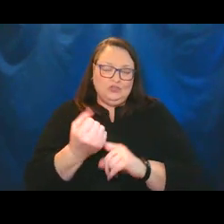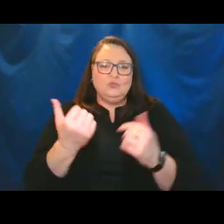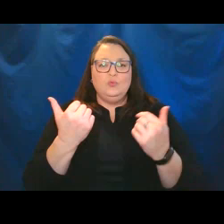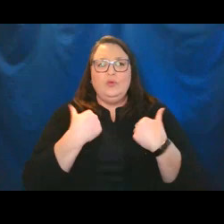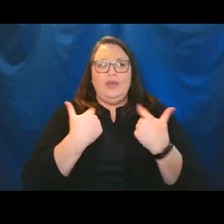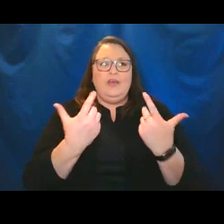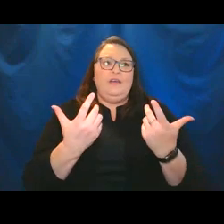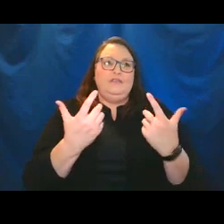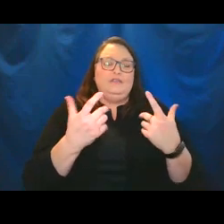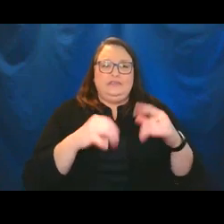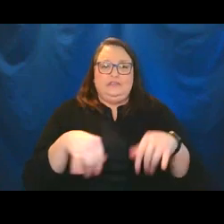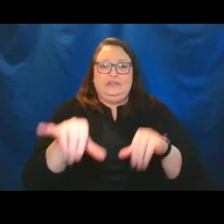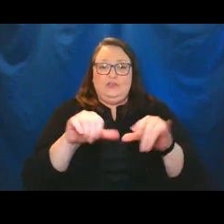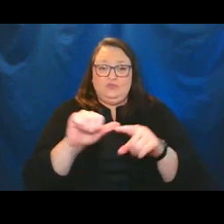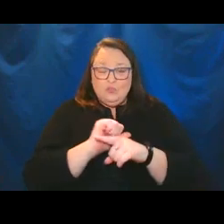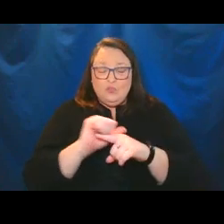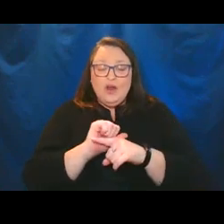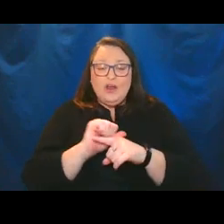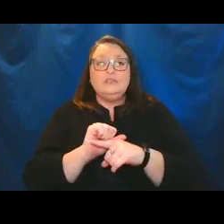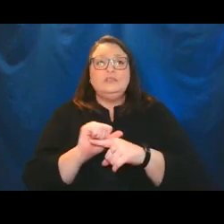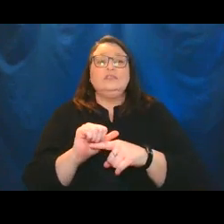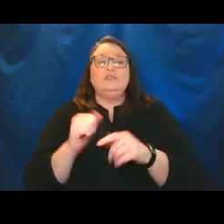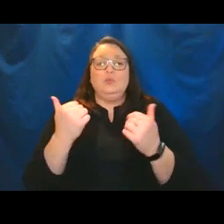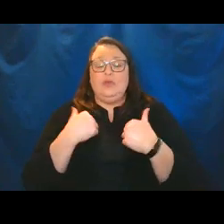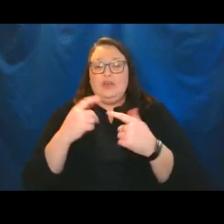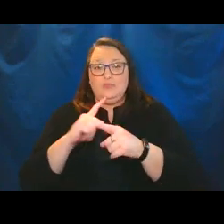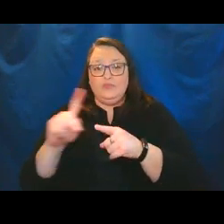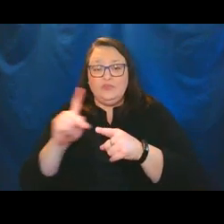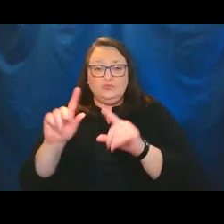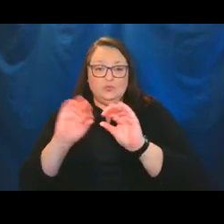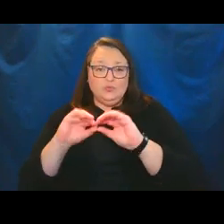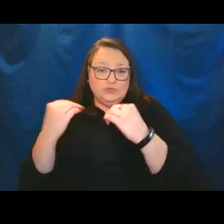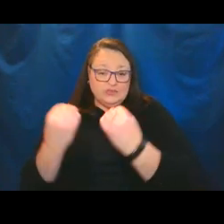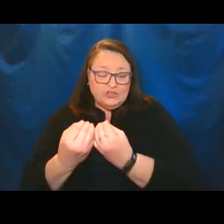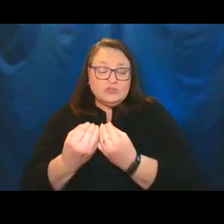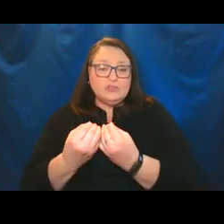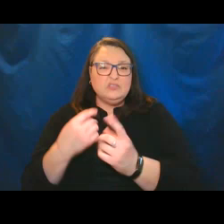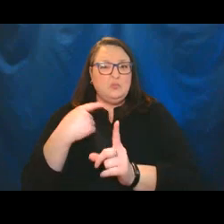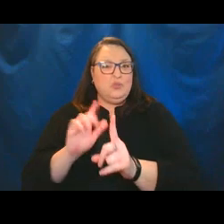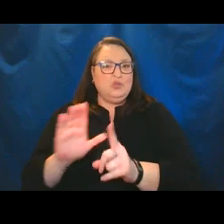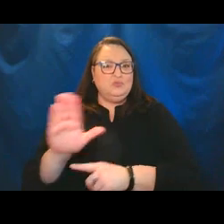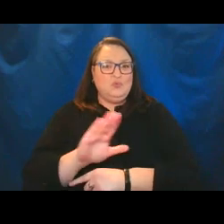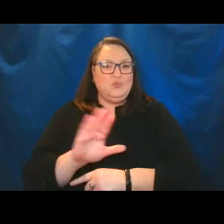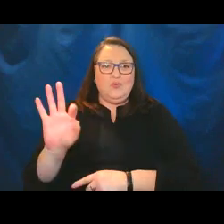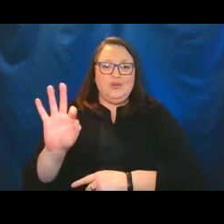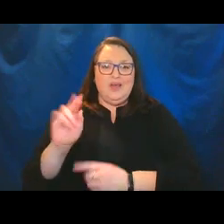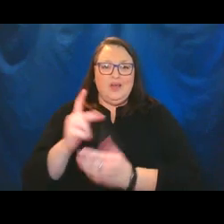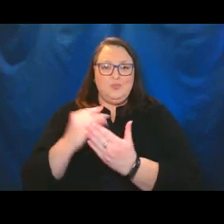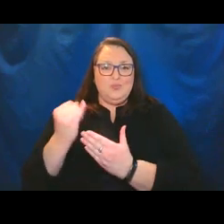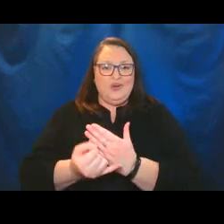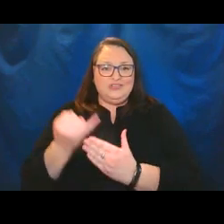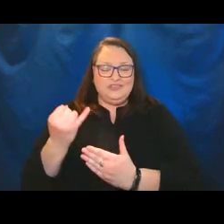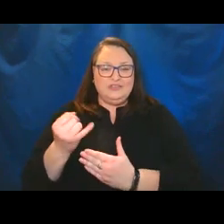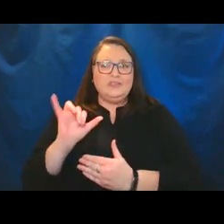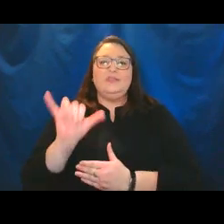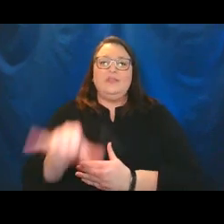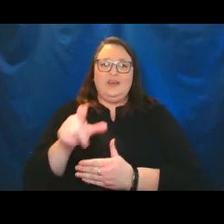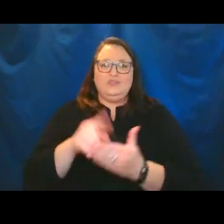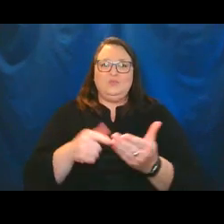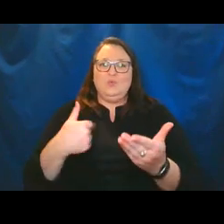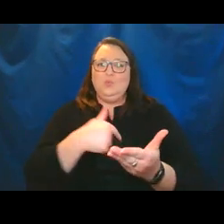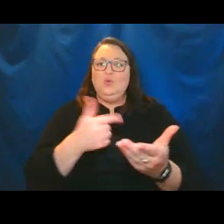got your 9 projects, more to the point. Your 9 projects are in the bullseye of what we want